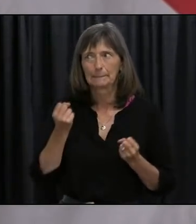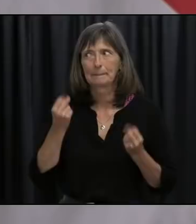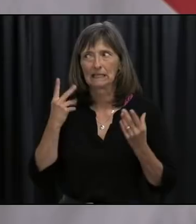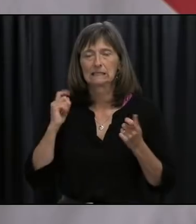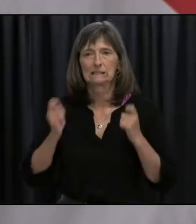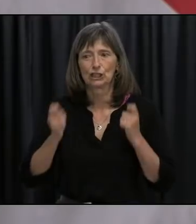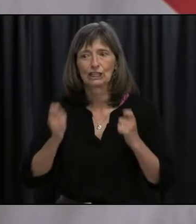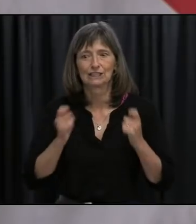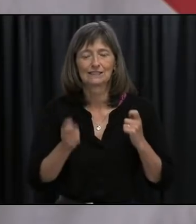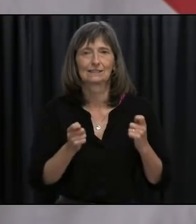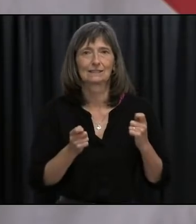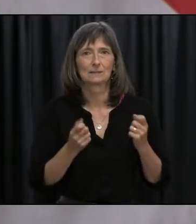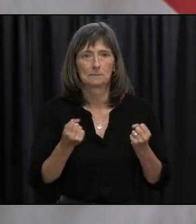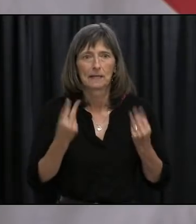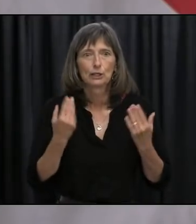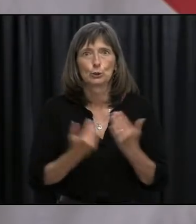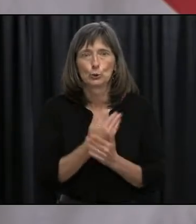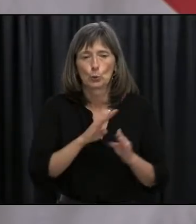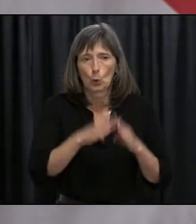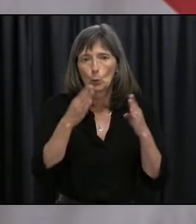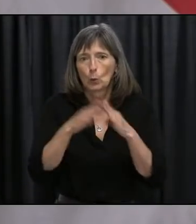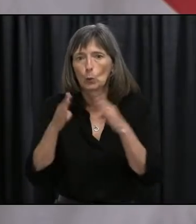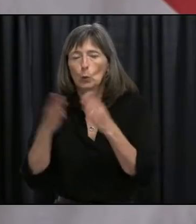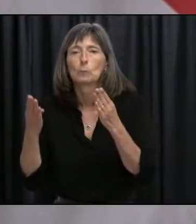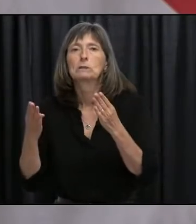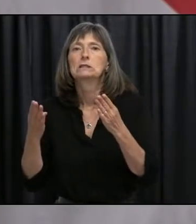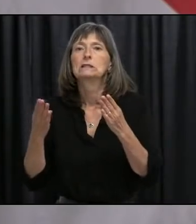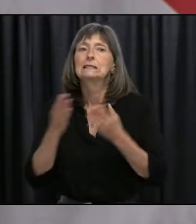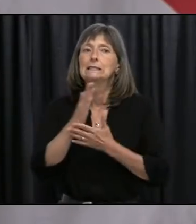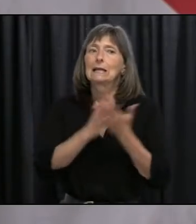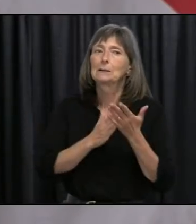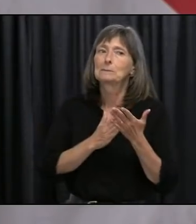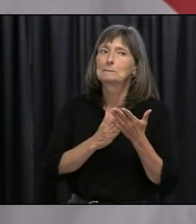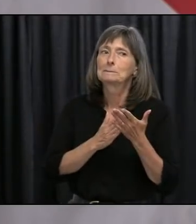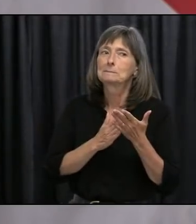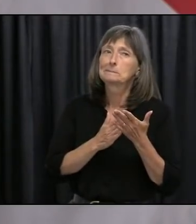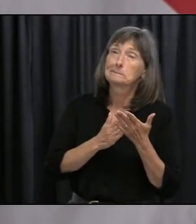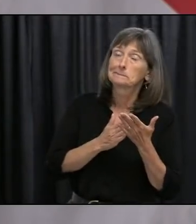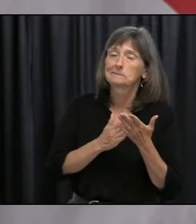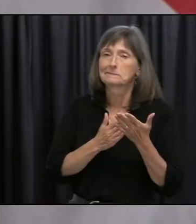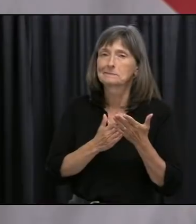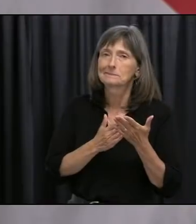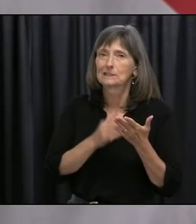opened, and in some regards things haven't gone as smoothly as we would like.